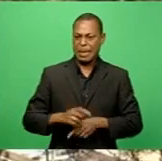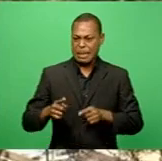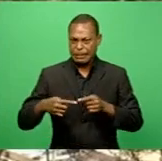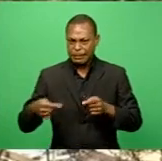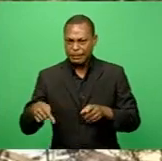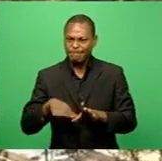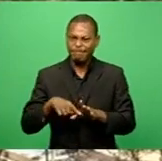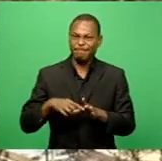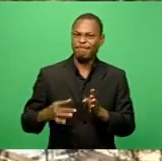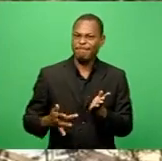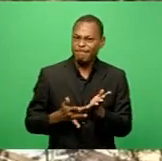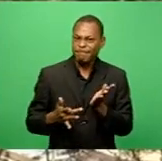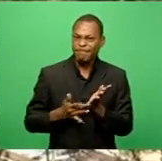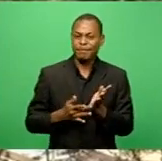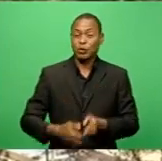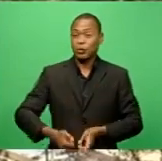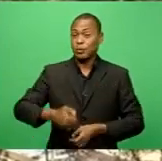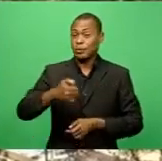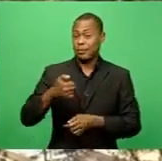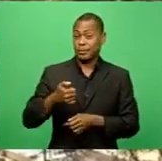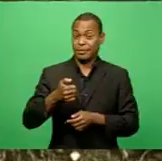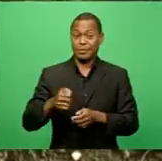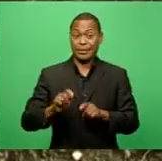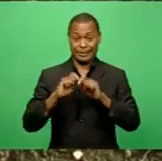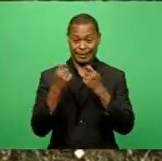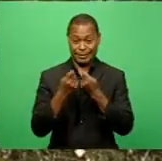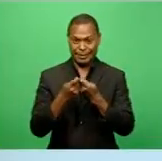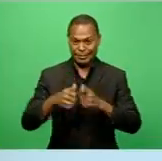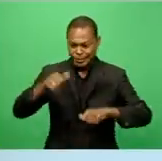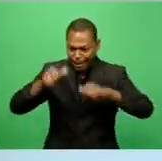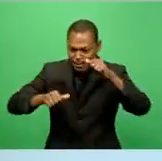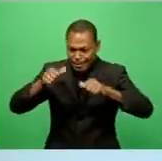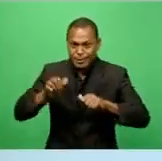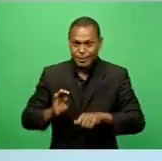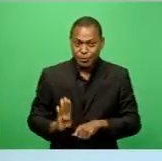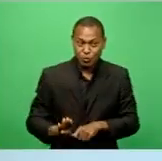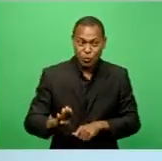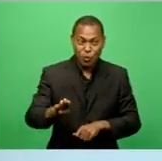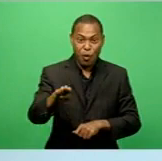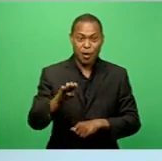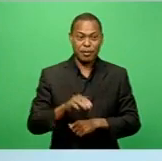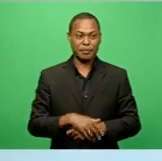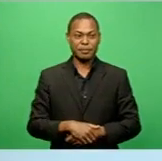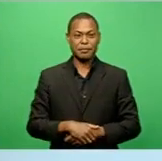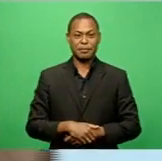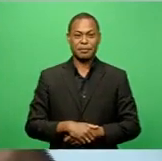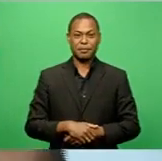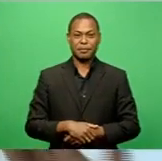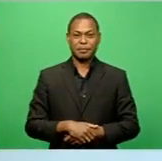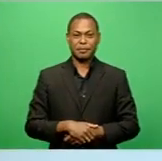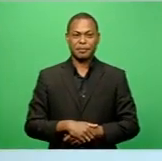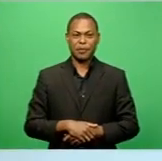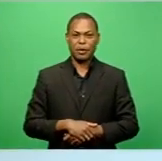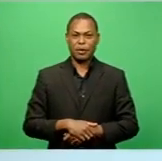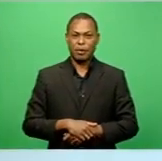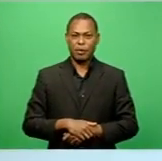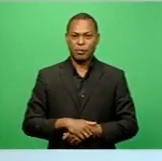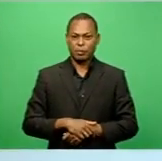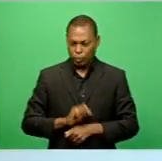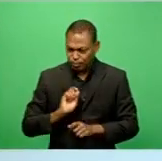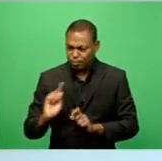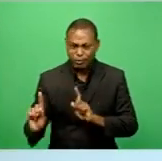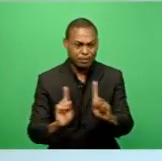6 teams have been deployed to carry out assessment in Buap. And I've requested for them to be deployed to